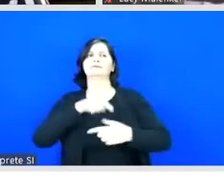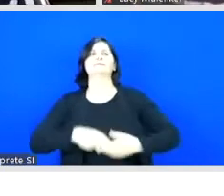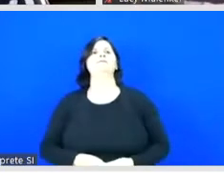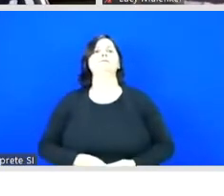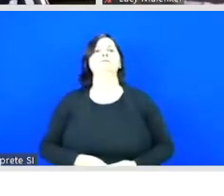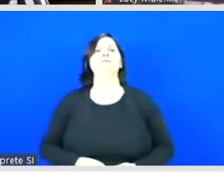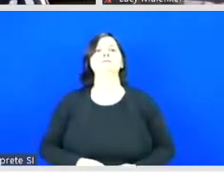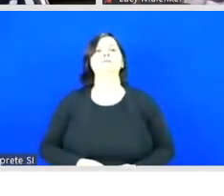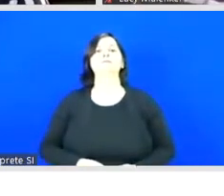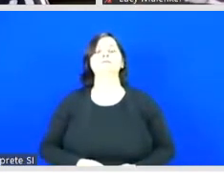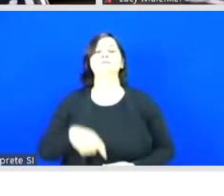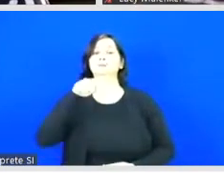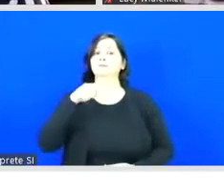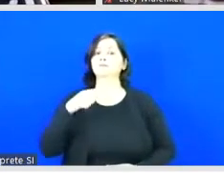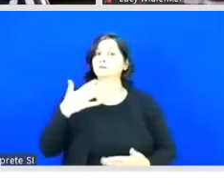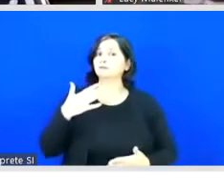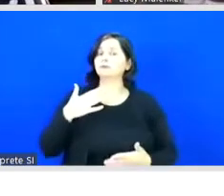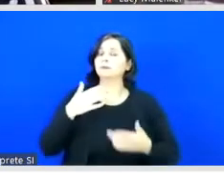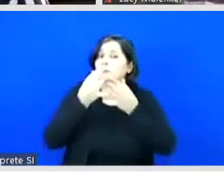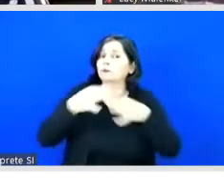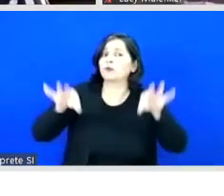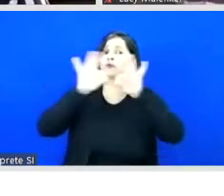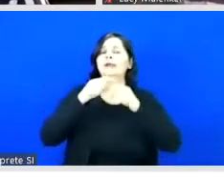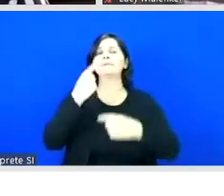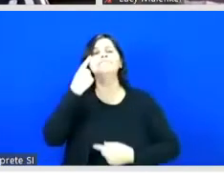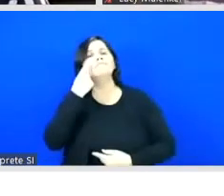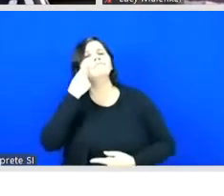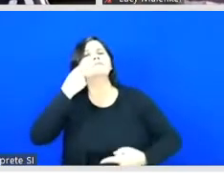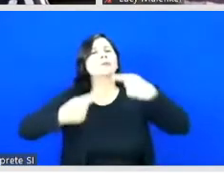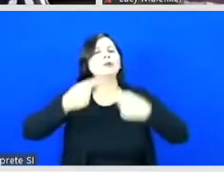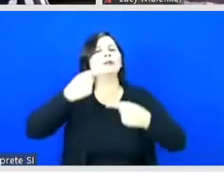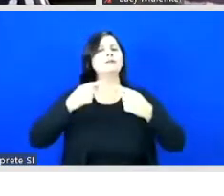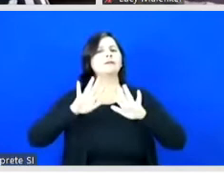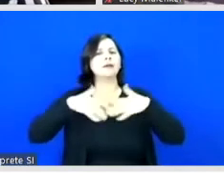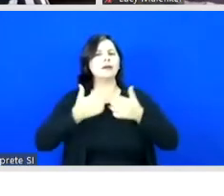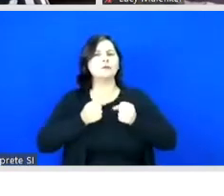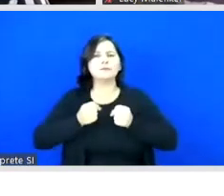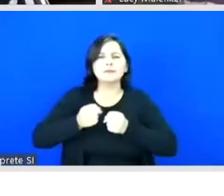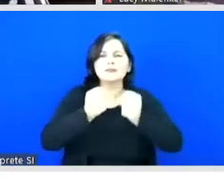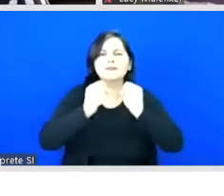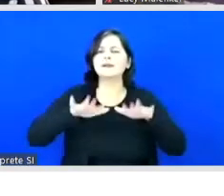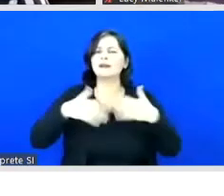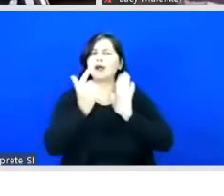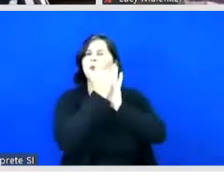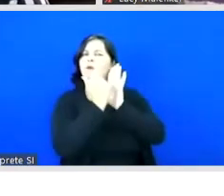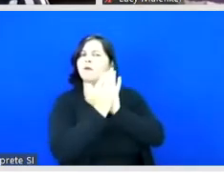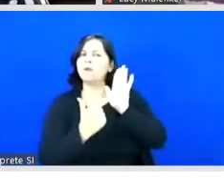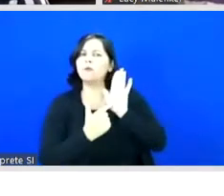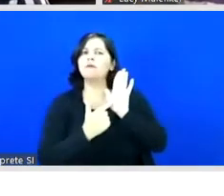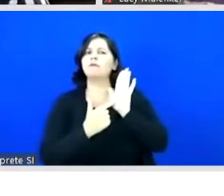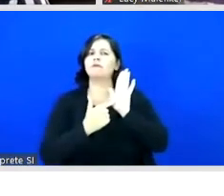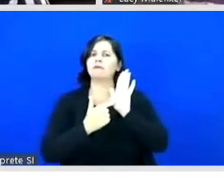and enforcement mechanisms in place so we can achieve sustainable gains. Thank you very